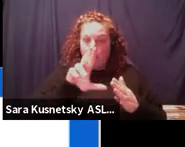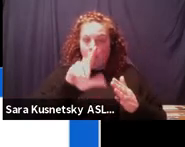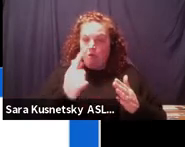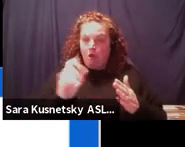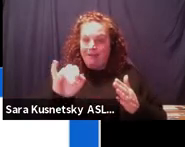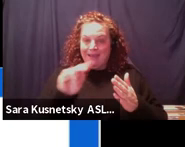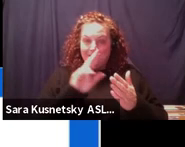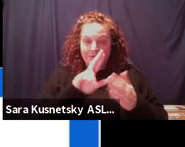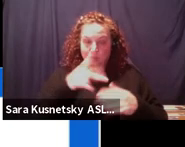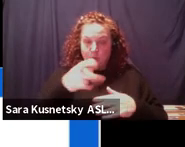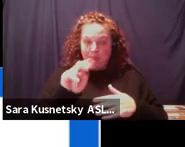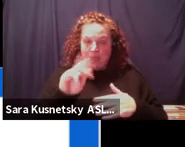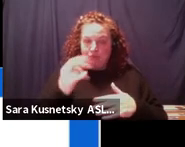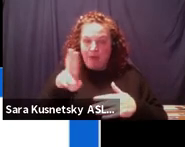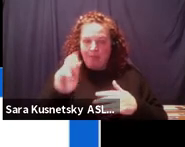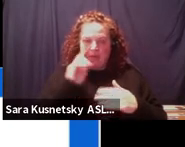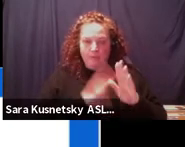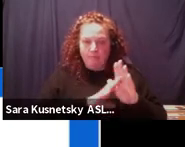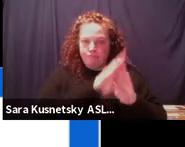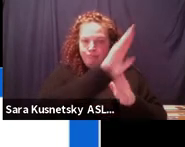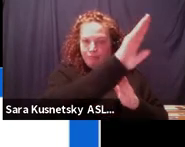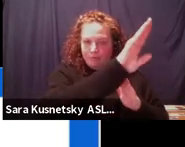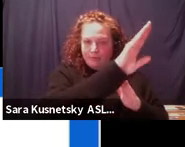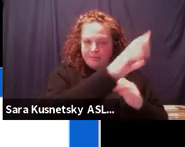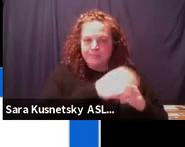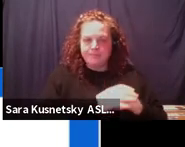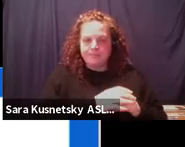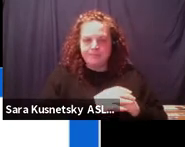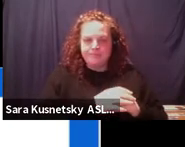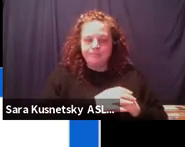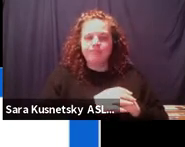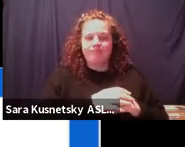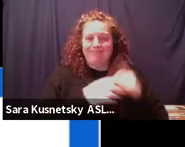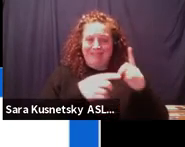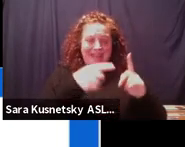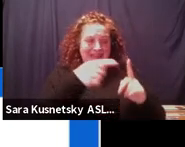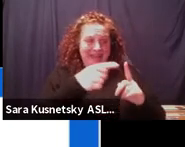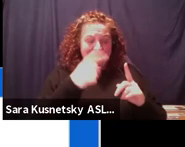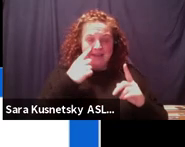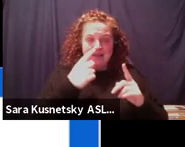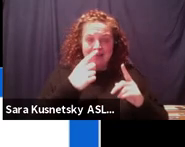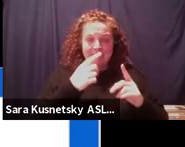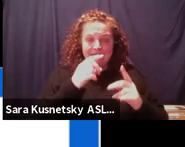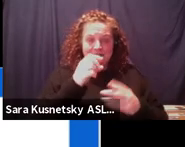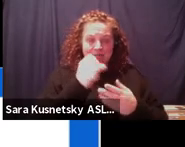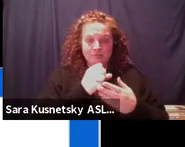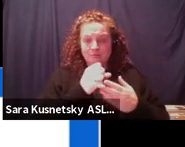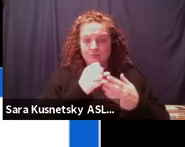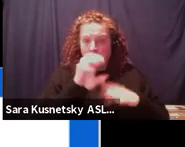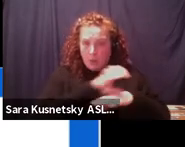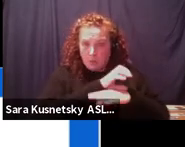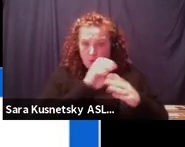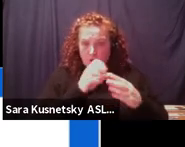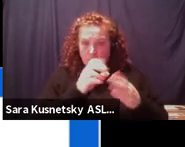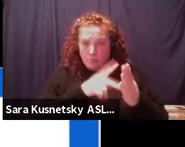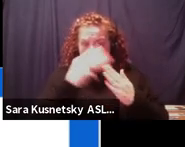to 50% in January. Panorama allows multiple data points to be viewed side by side and